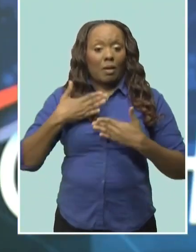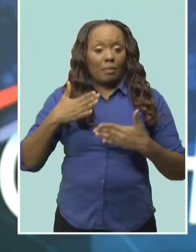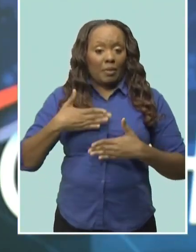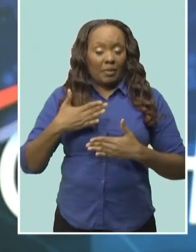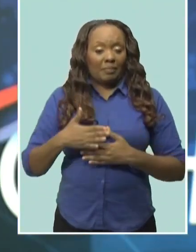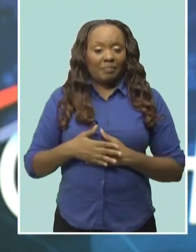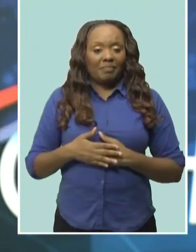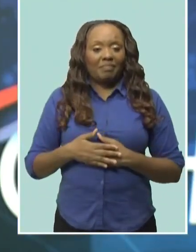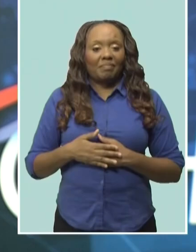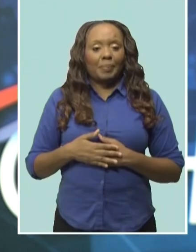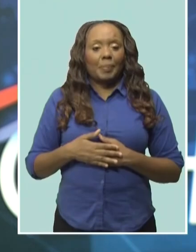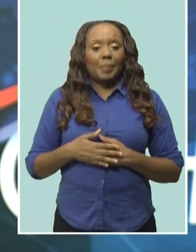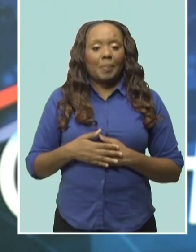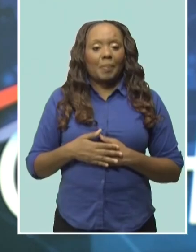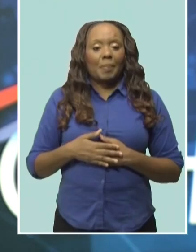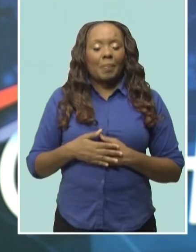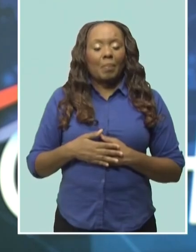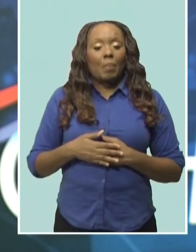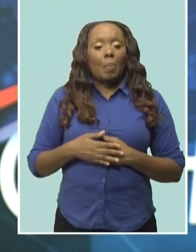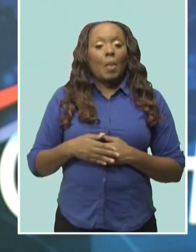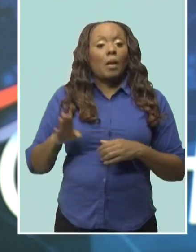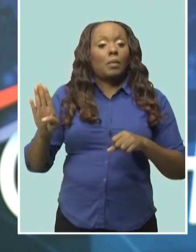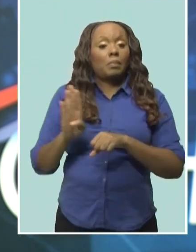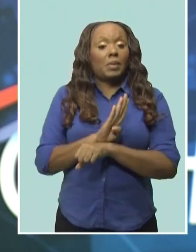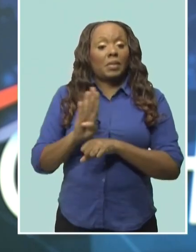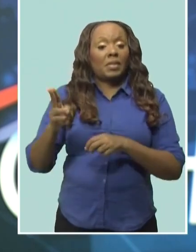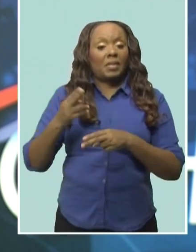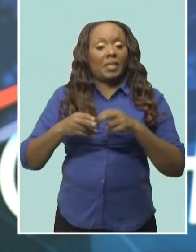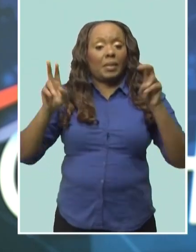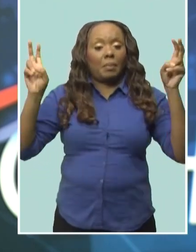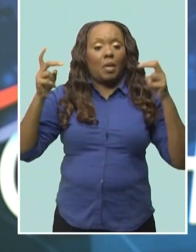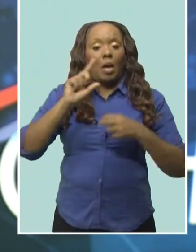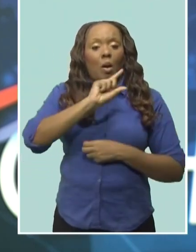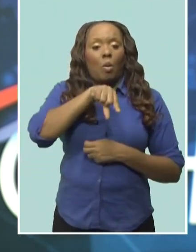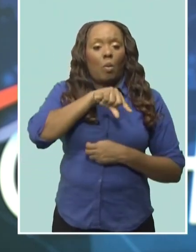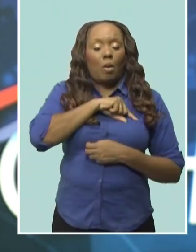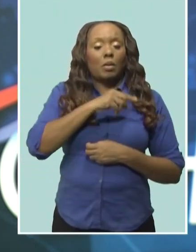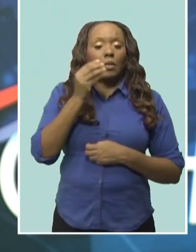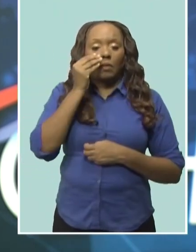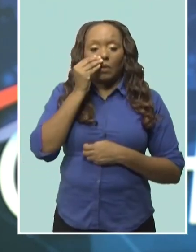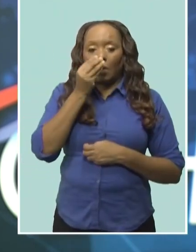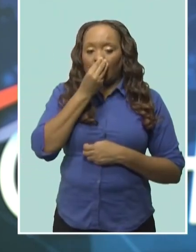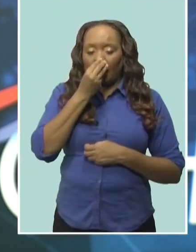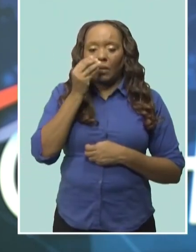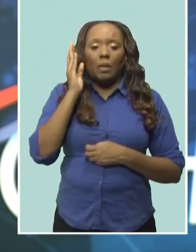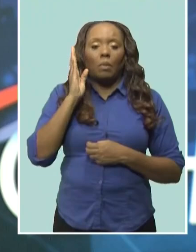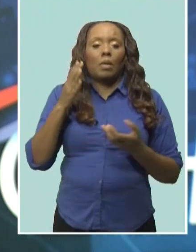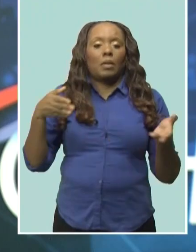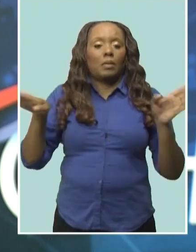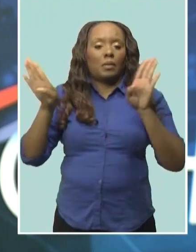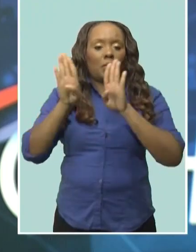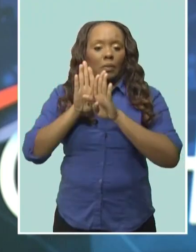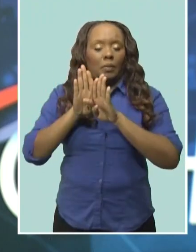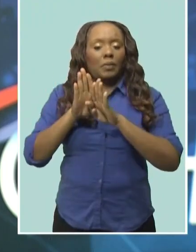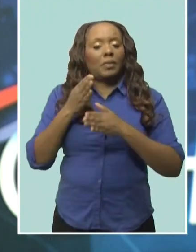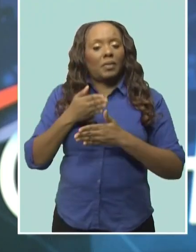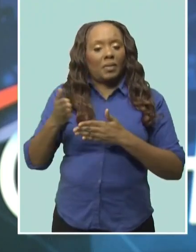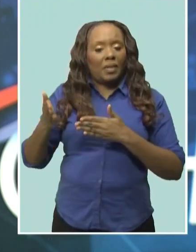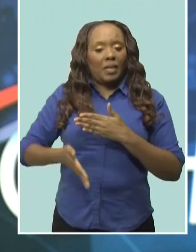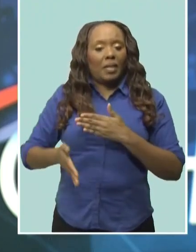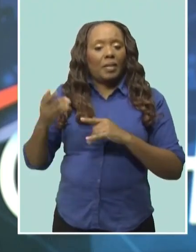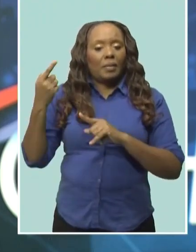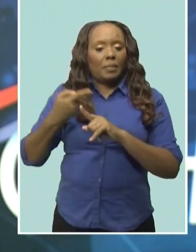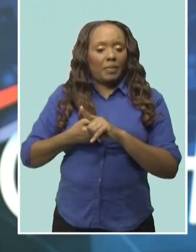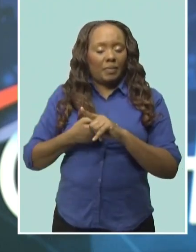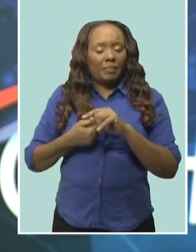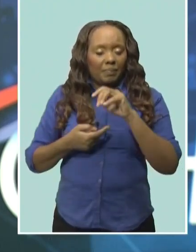Quality Flowers, one of the long-standing businesses in the horticultural industry, is closing its doors at month-end. Trevor Thorpe is